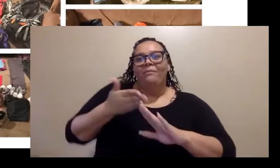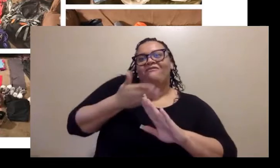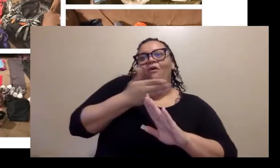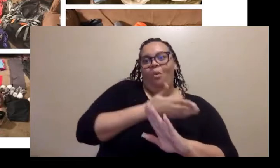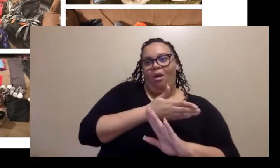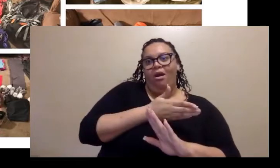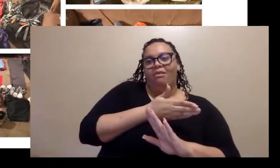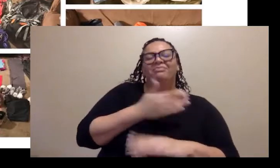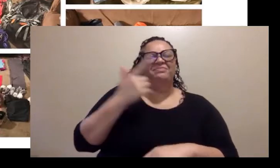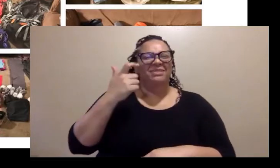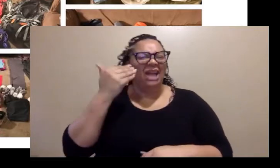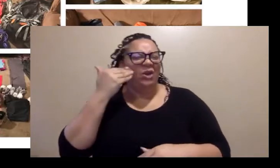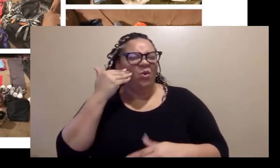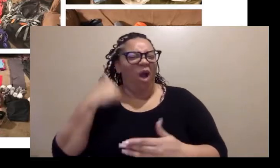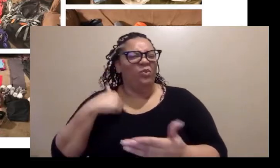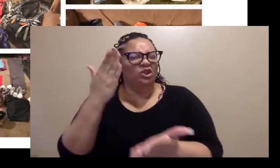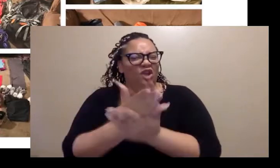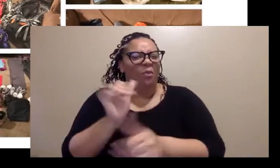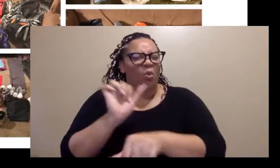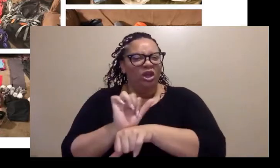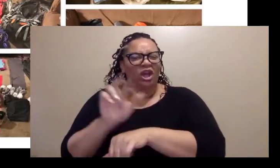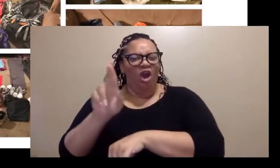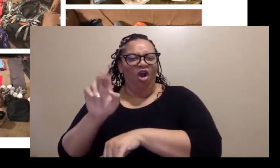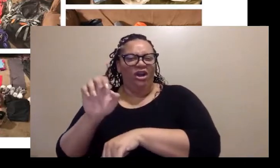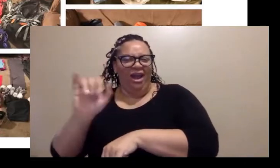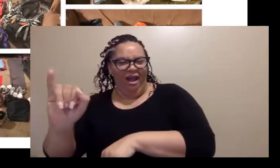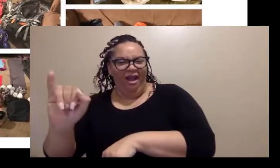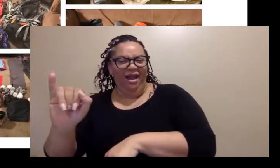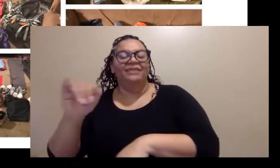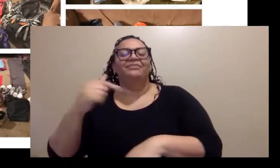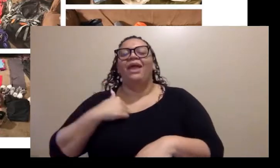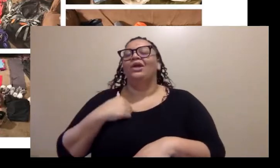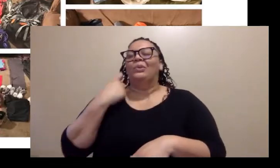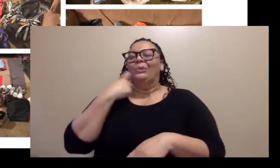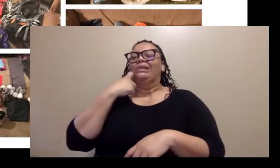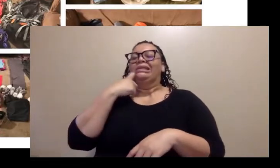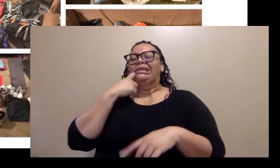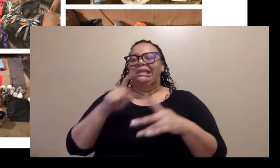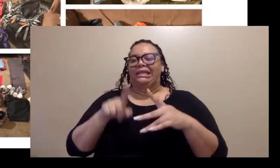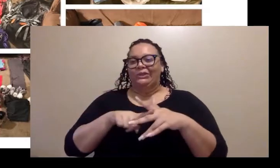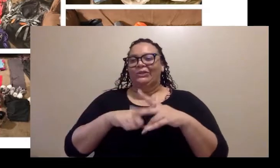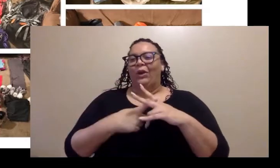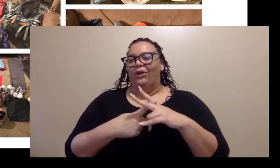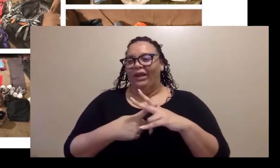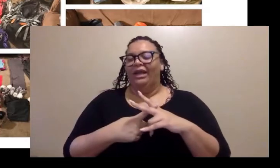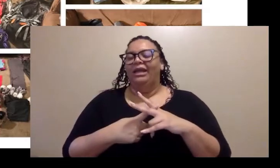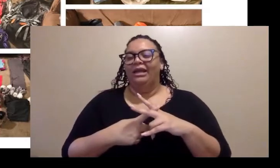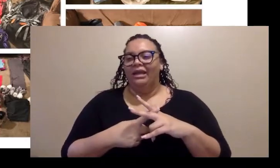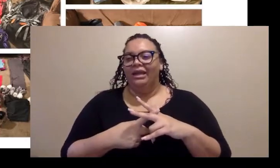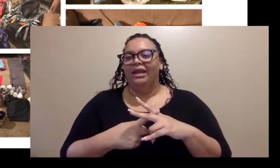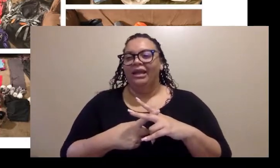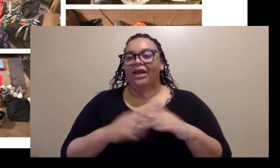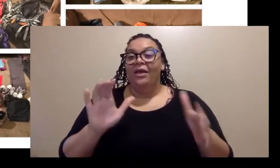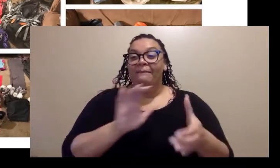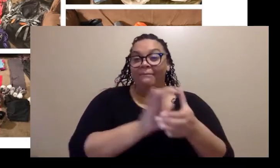stop working at REI, because I had just started. I was gonna start the marriage and family